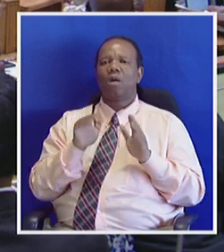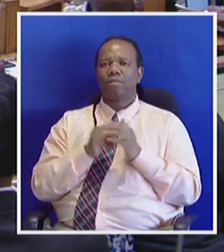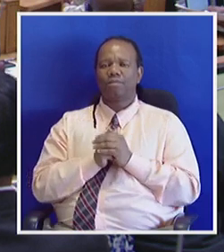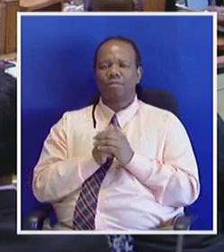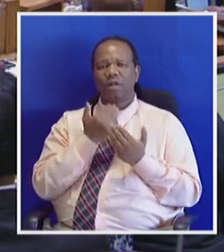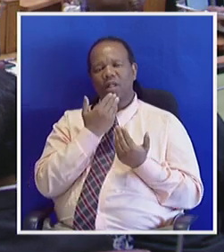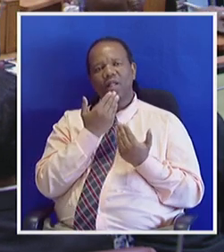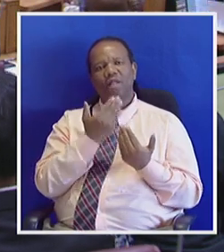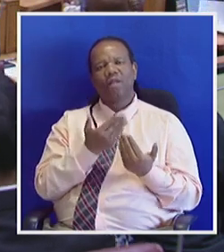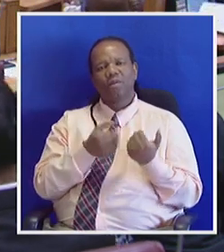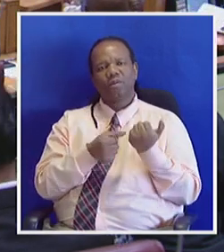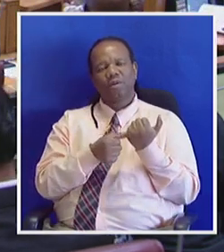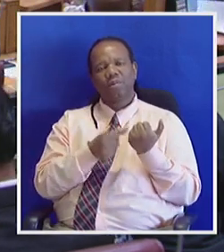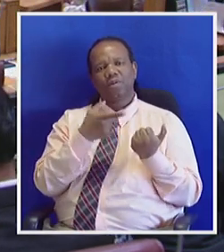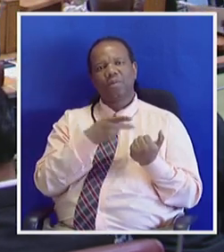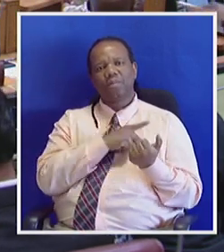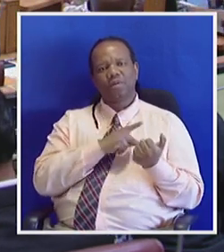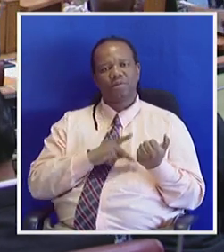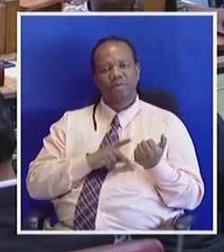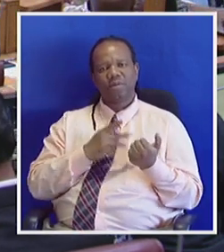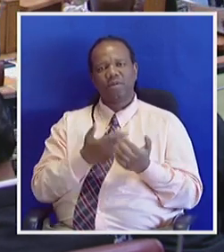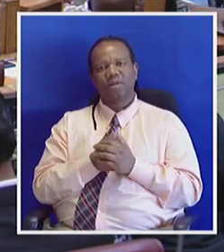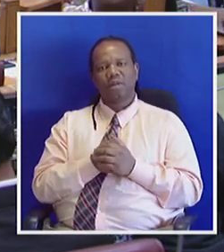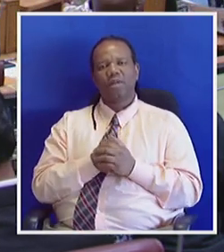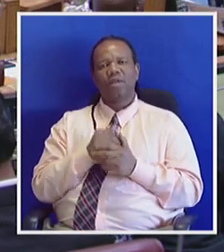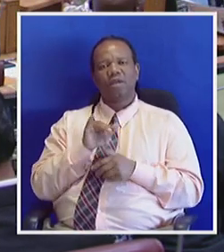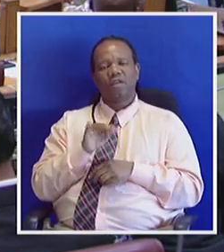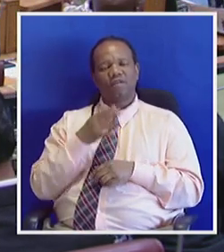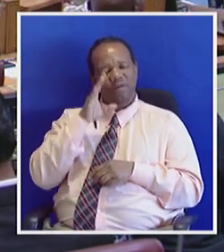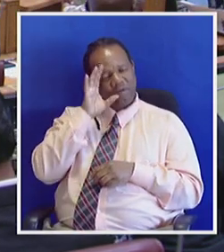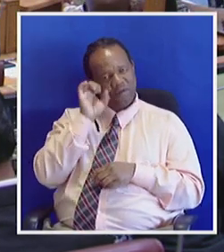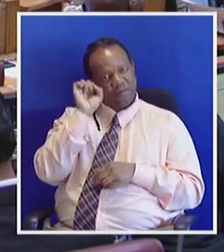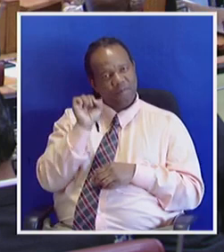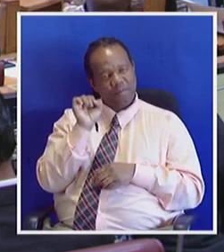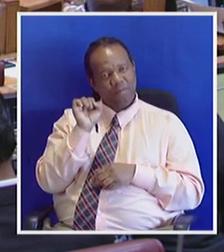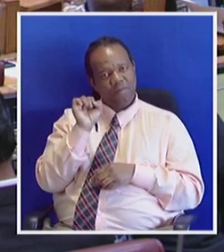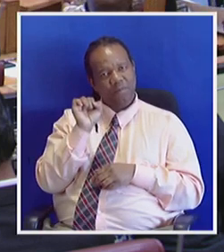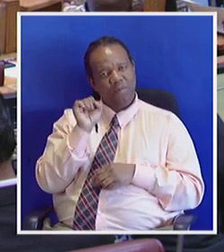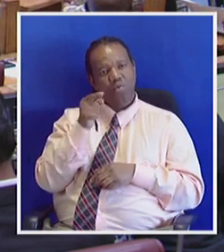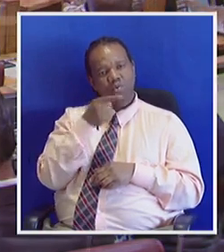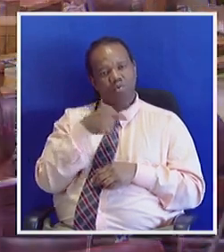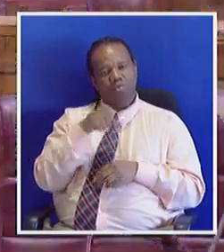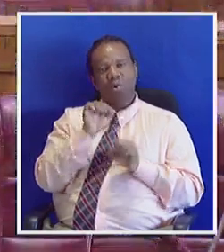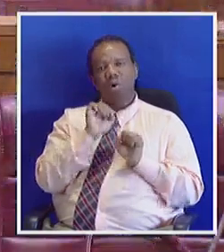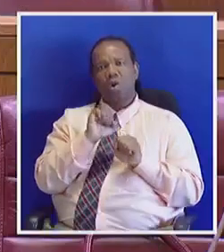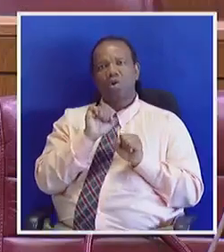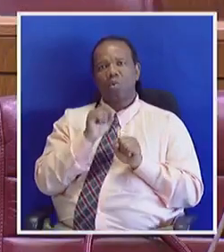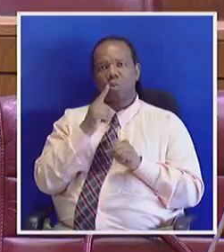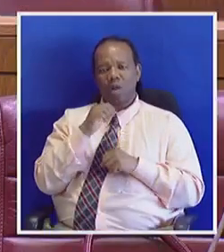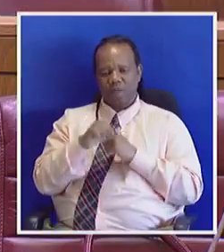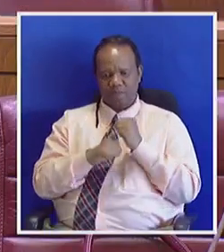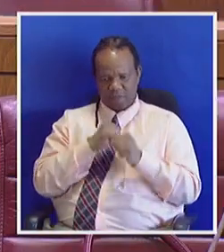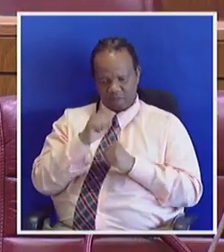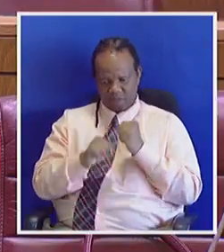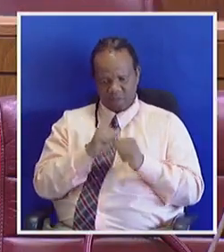Deputy President. If my memory serves me well, you would agree with me that it has been a year